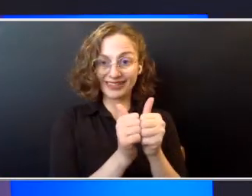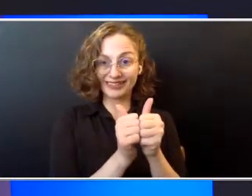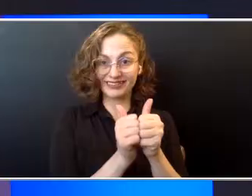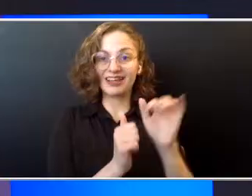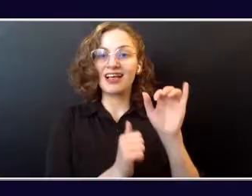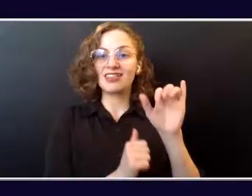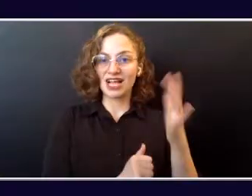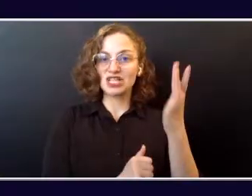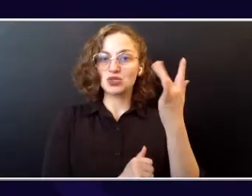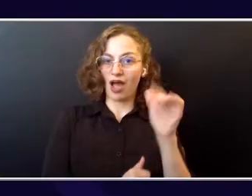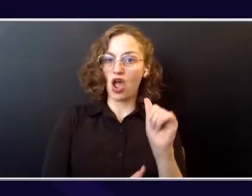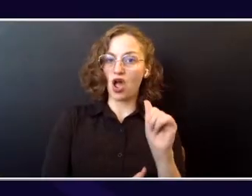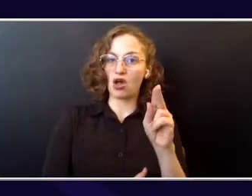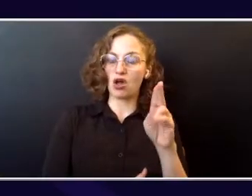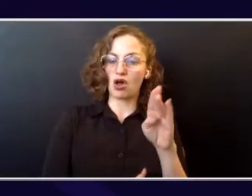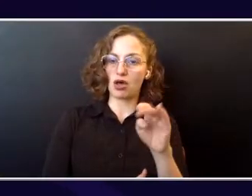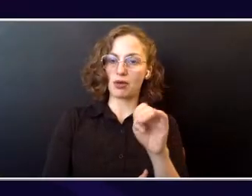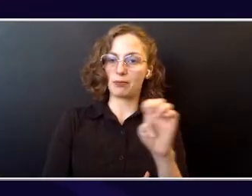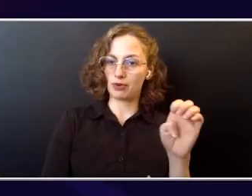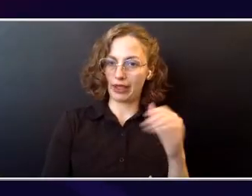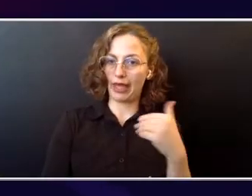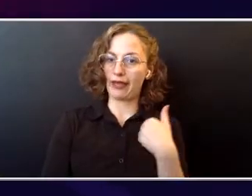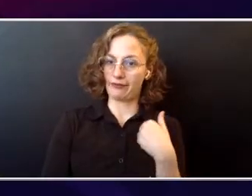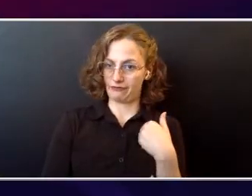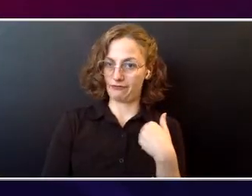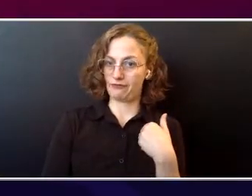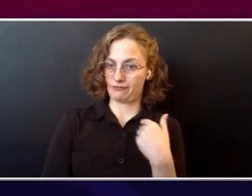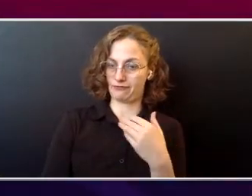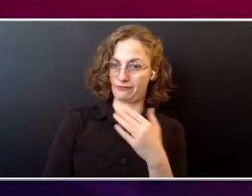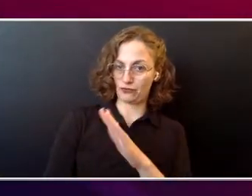else in your family have what Aubrey has, Jade?